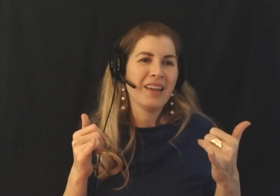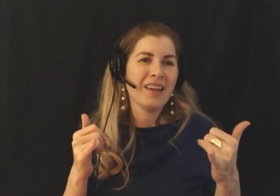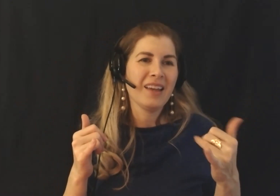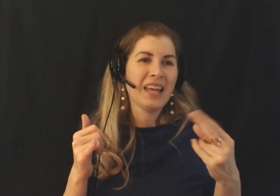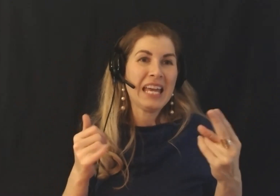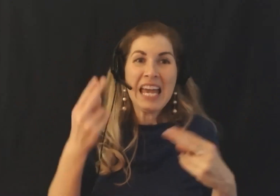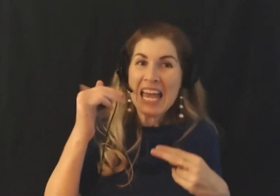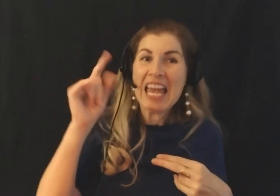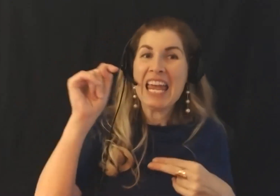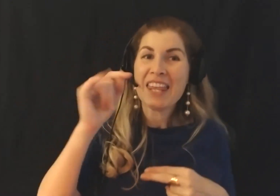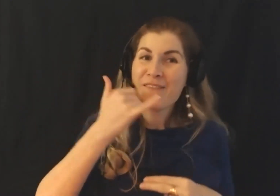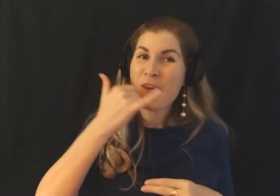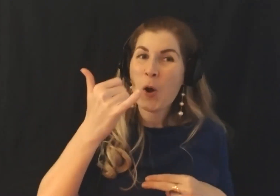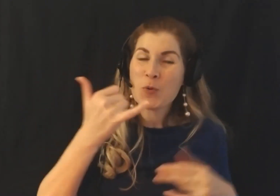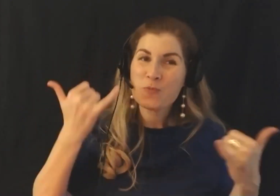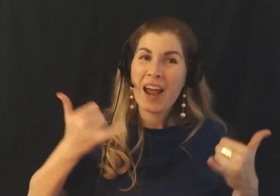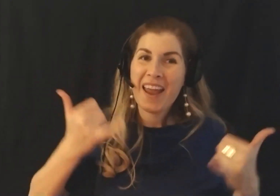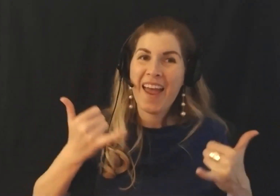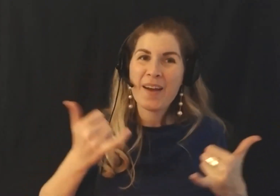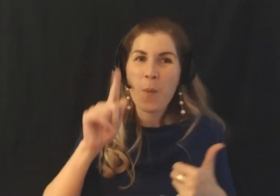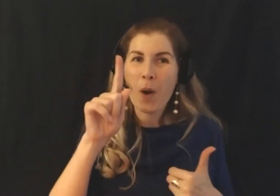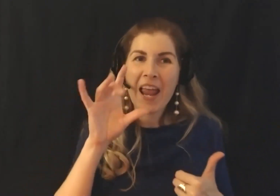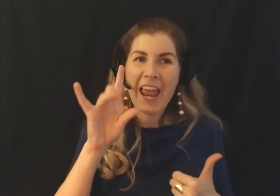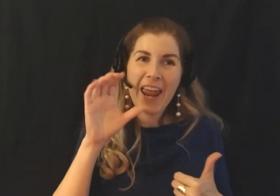Hit the phones right now,